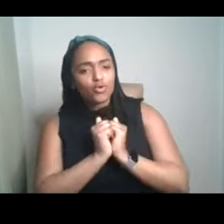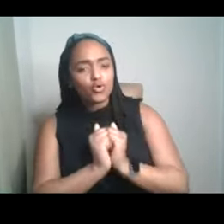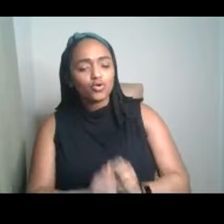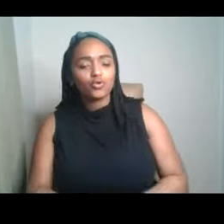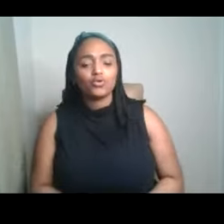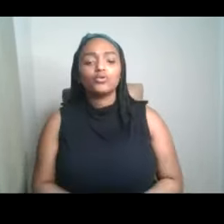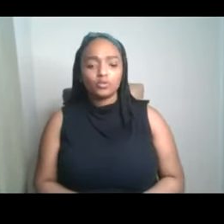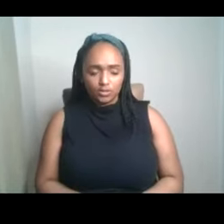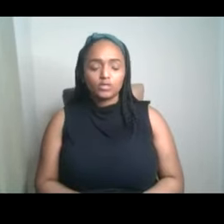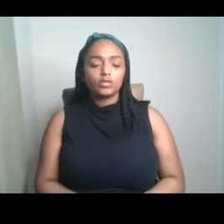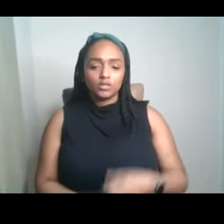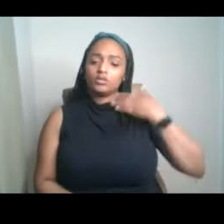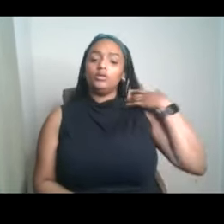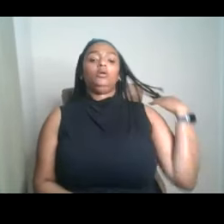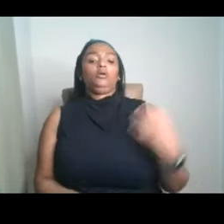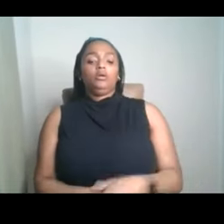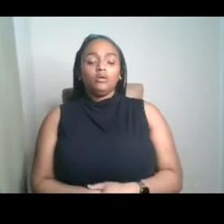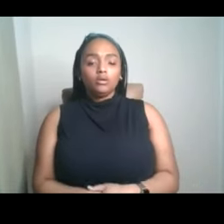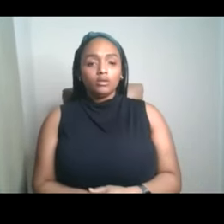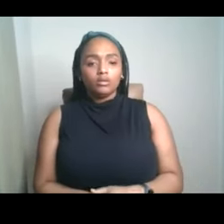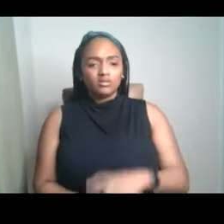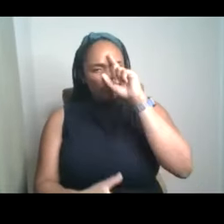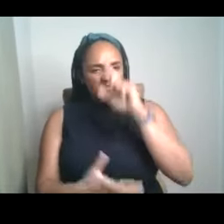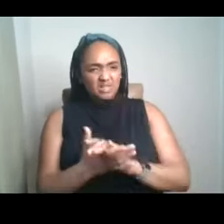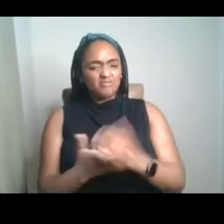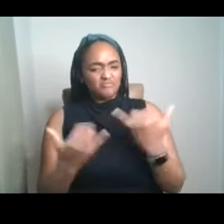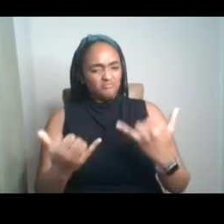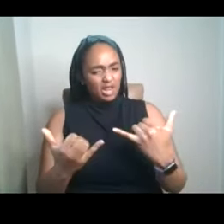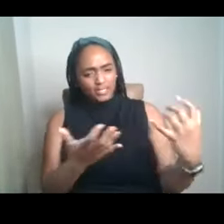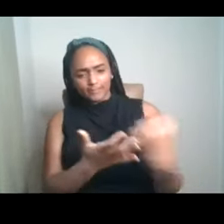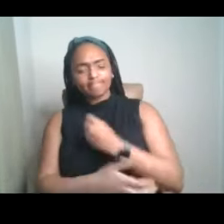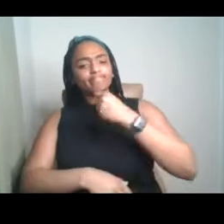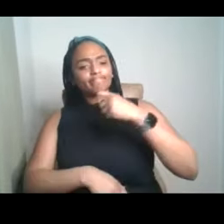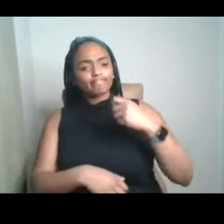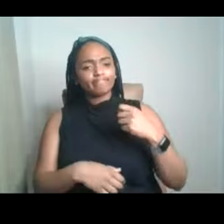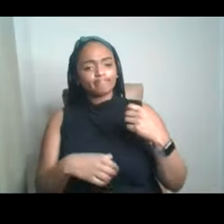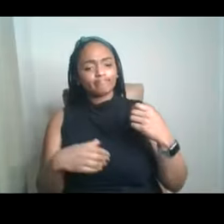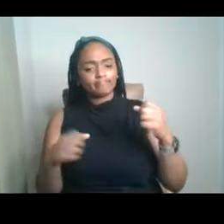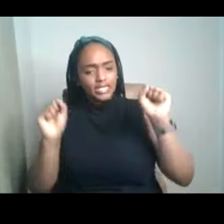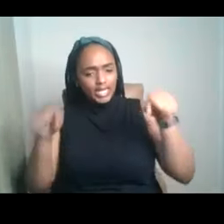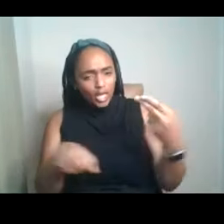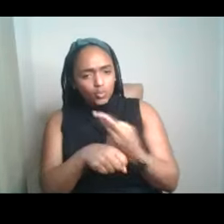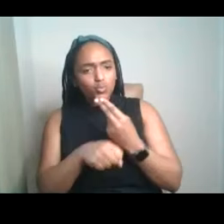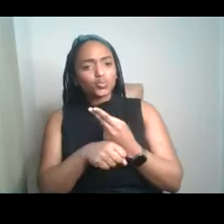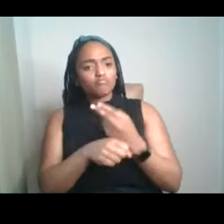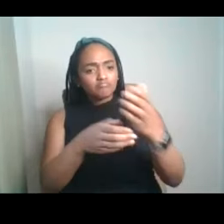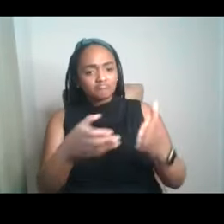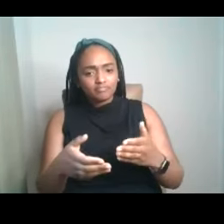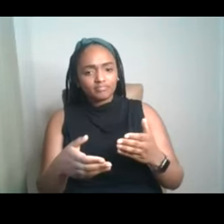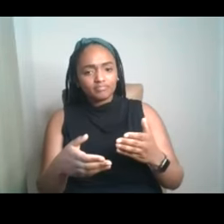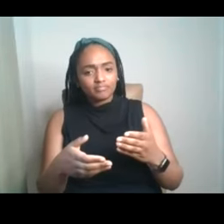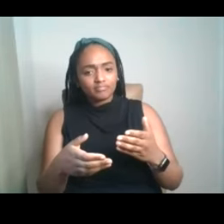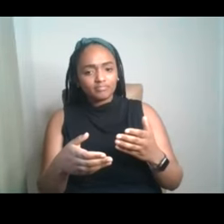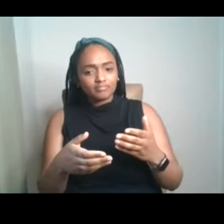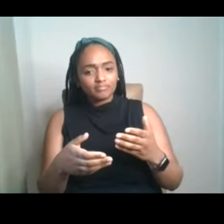Time's up, lead, time's up, believe. That the time is now, that we got the power. Stand up side by side, impossible to break